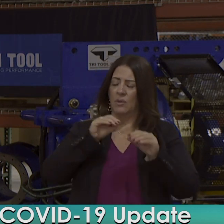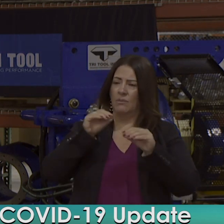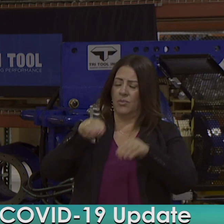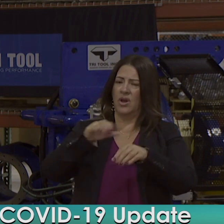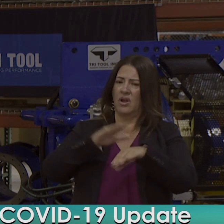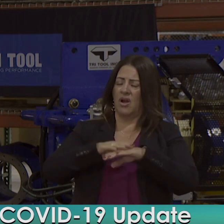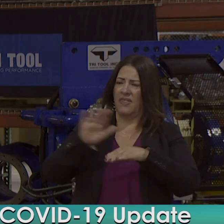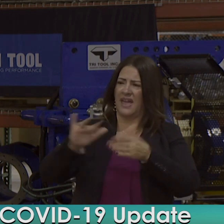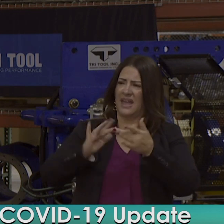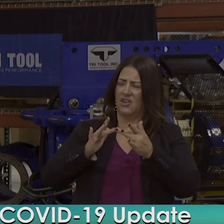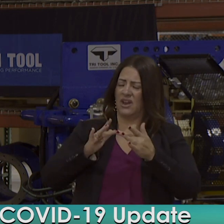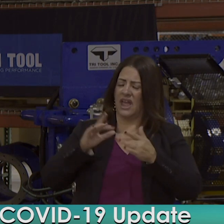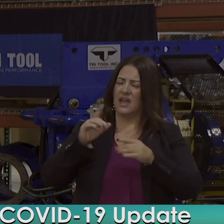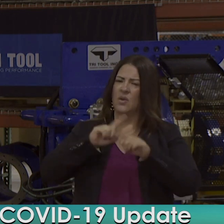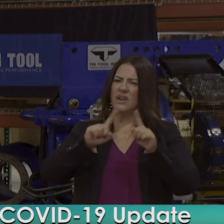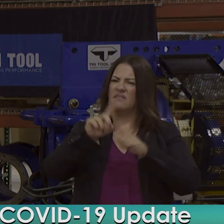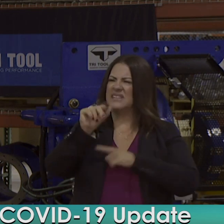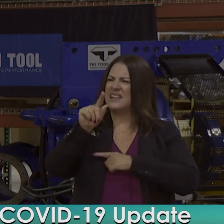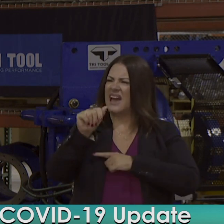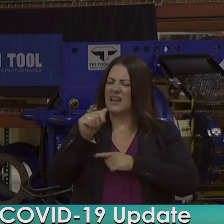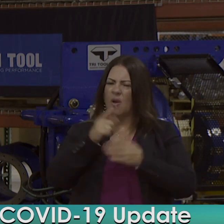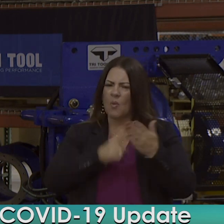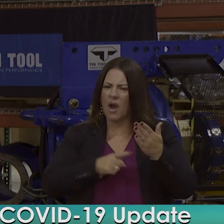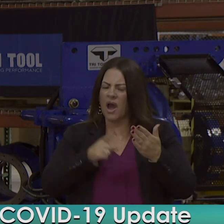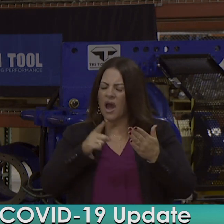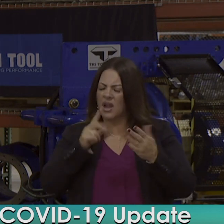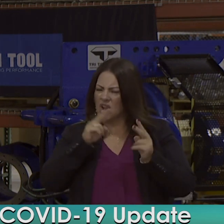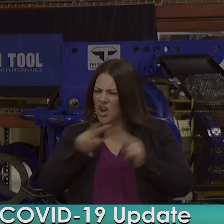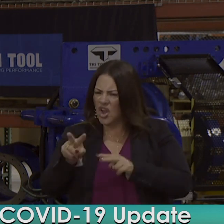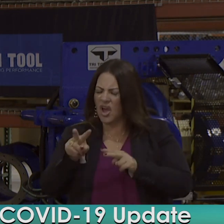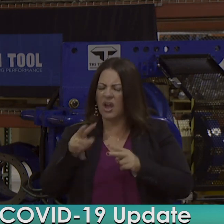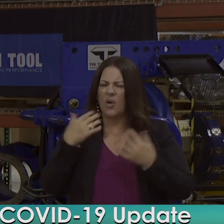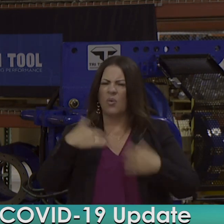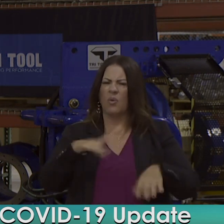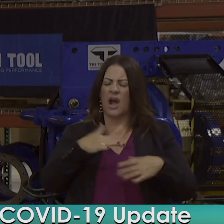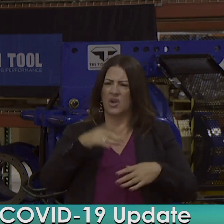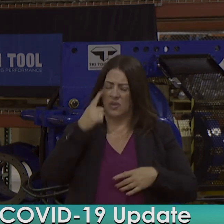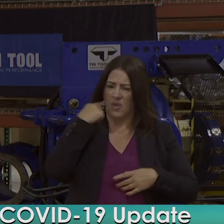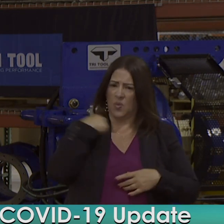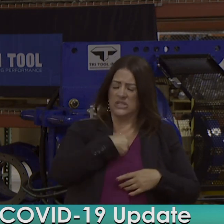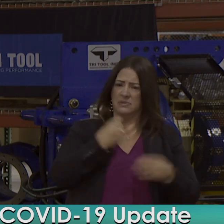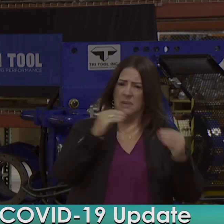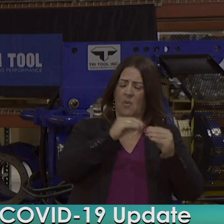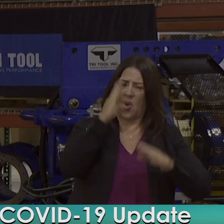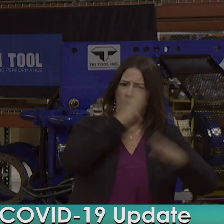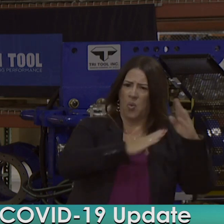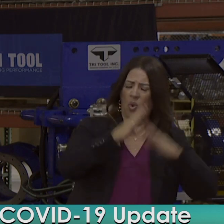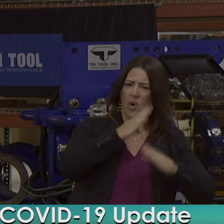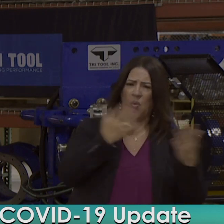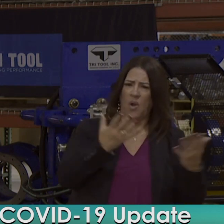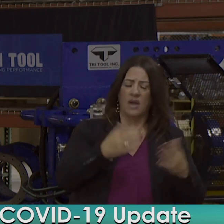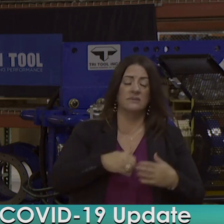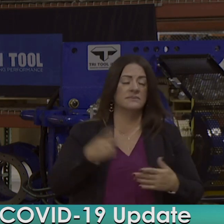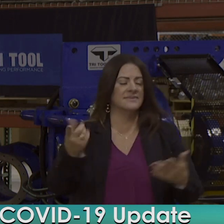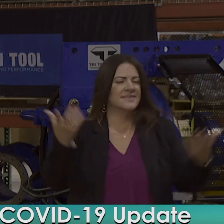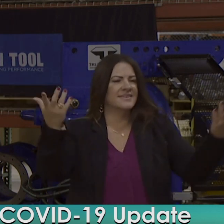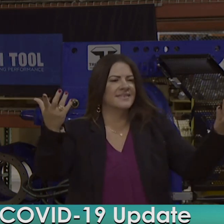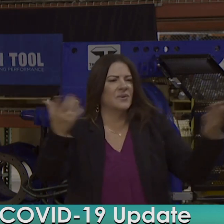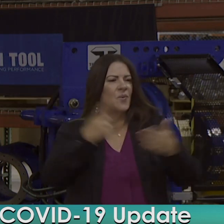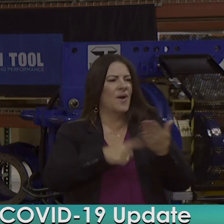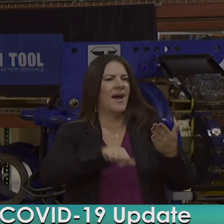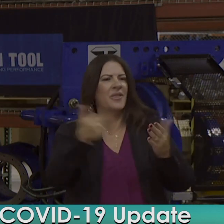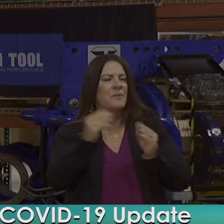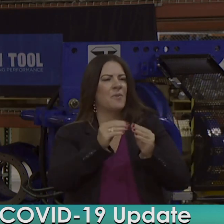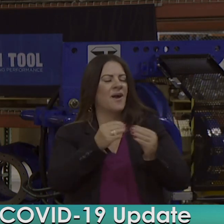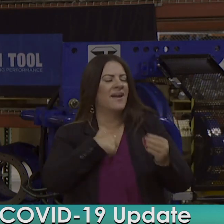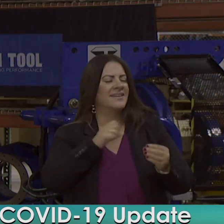of the situation we are in, and how worried should they be? I mean, I don't know what more we can do to impress upon people. We don't